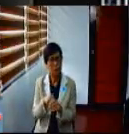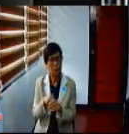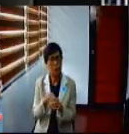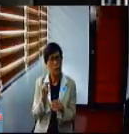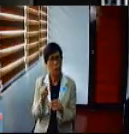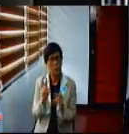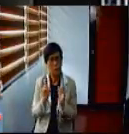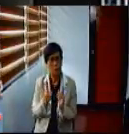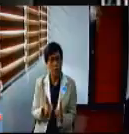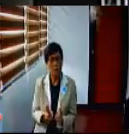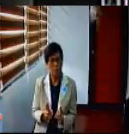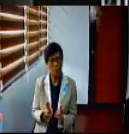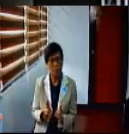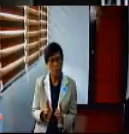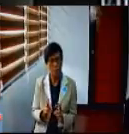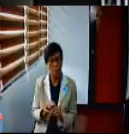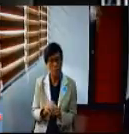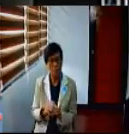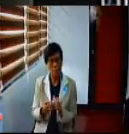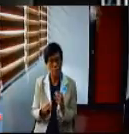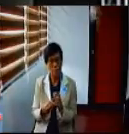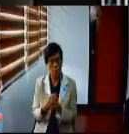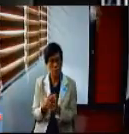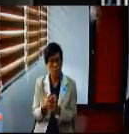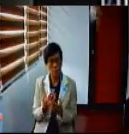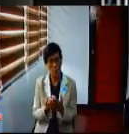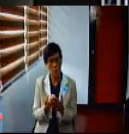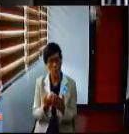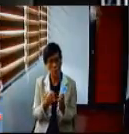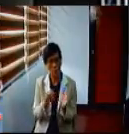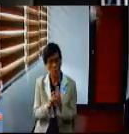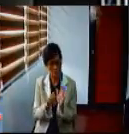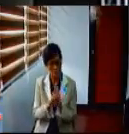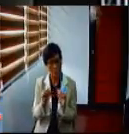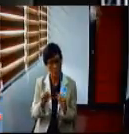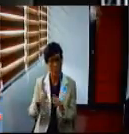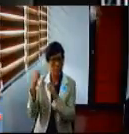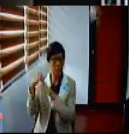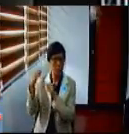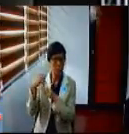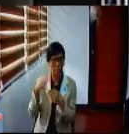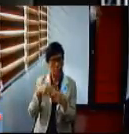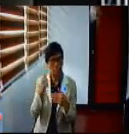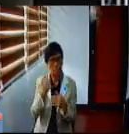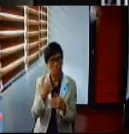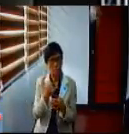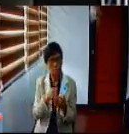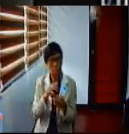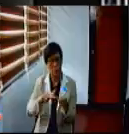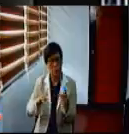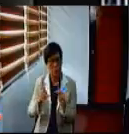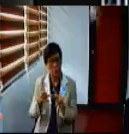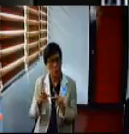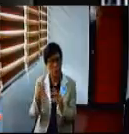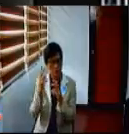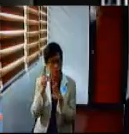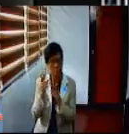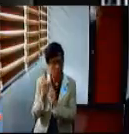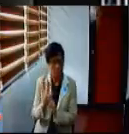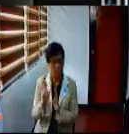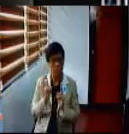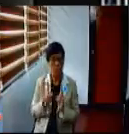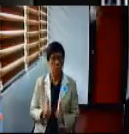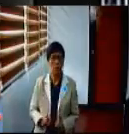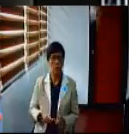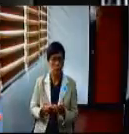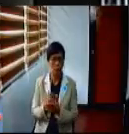of economic facilities, for example, it can expect that most of its partners will respect human rights. And in